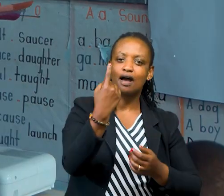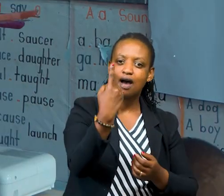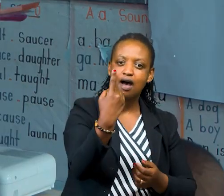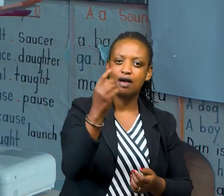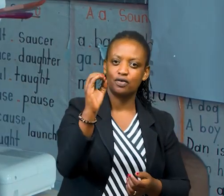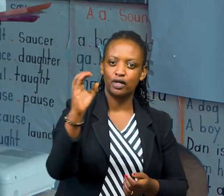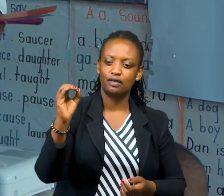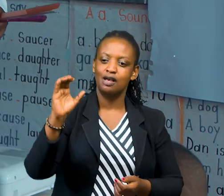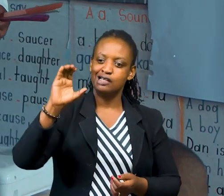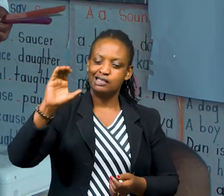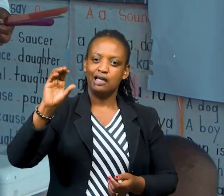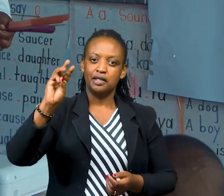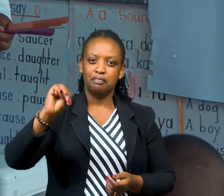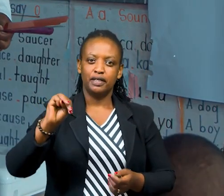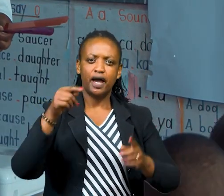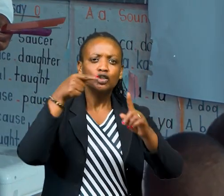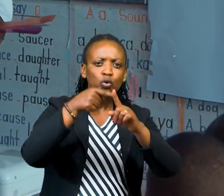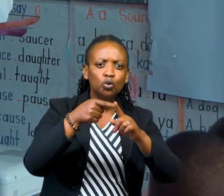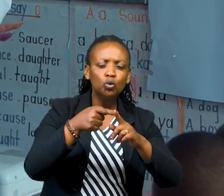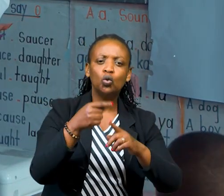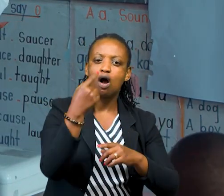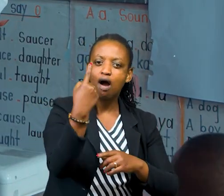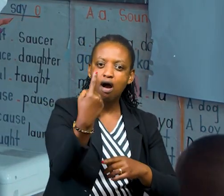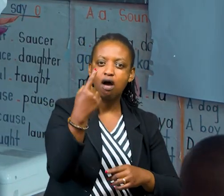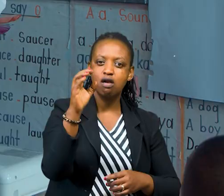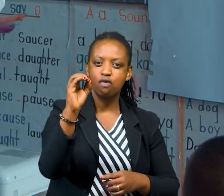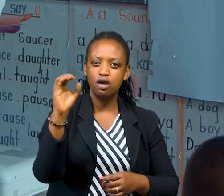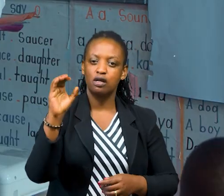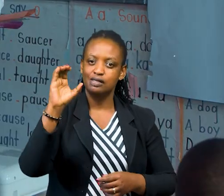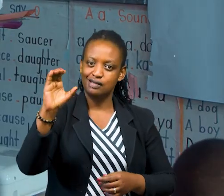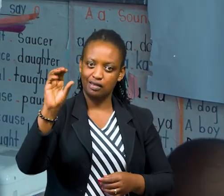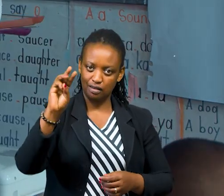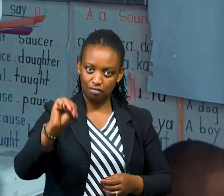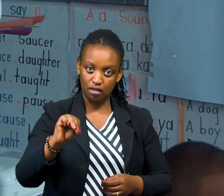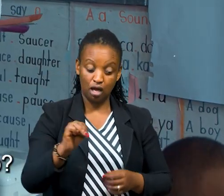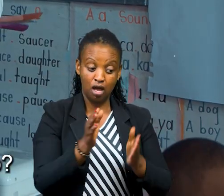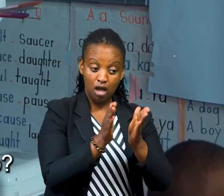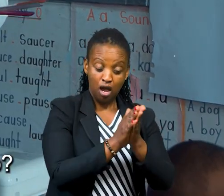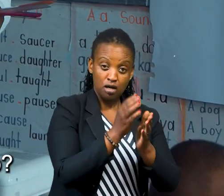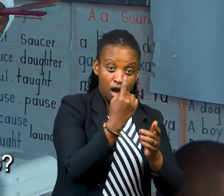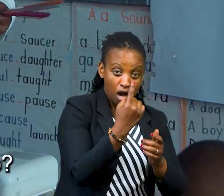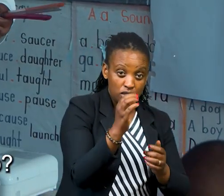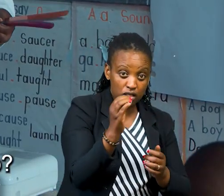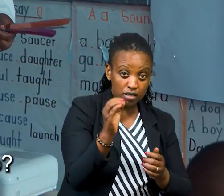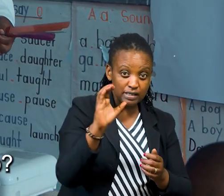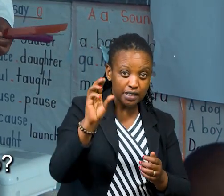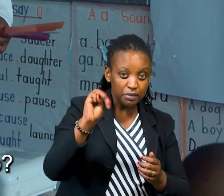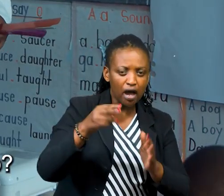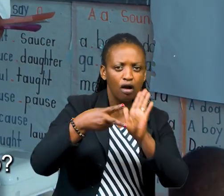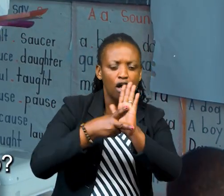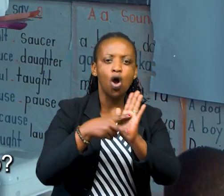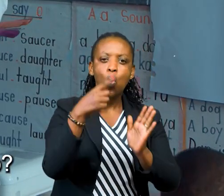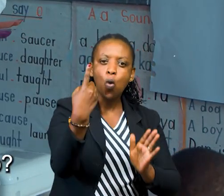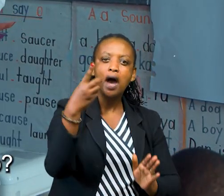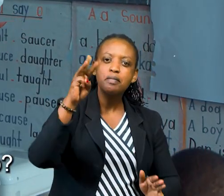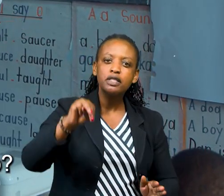measures up to 100 centimeters. Up to 100 centimeters. And 100 centimeters, they are